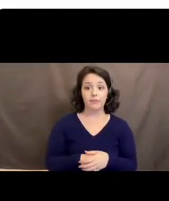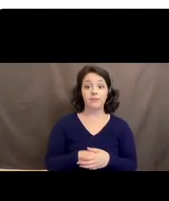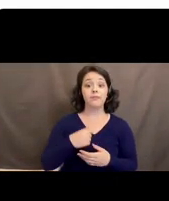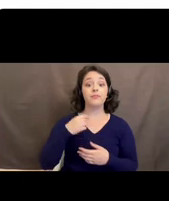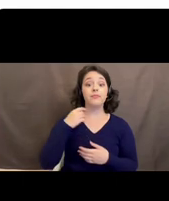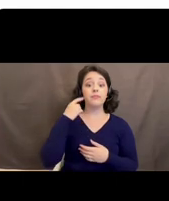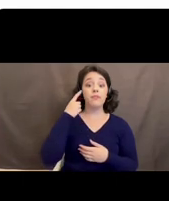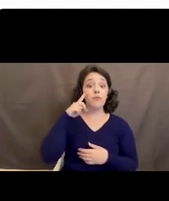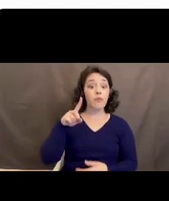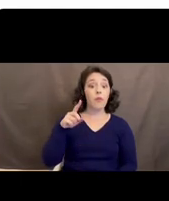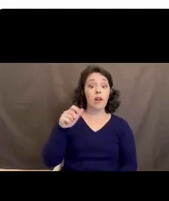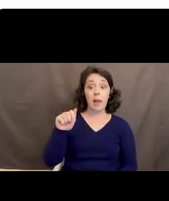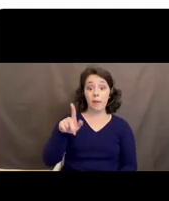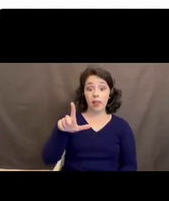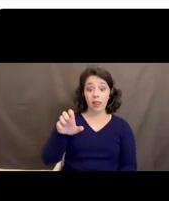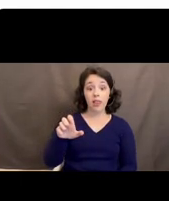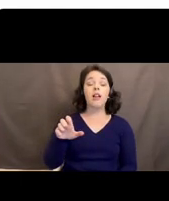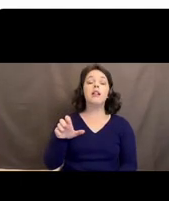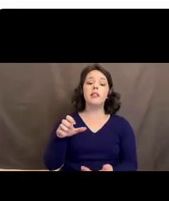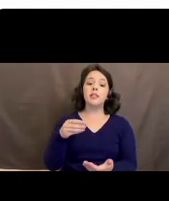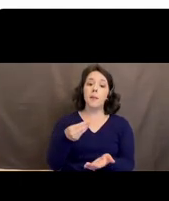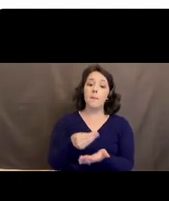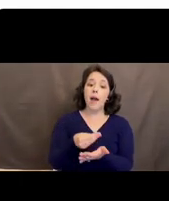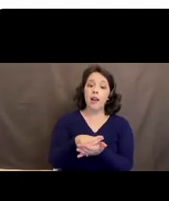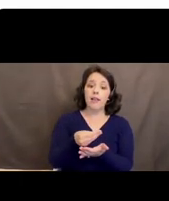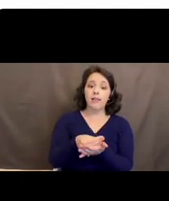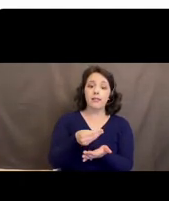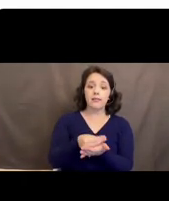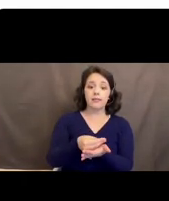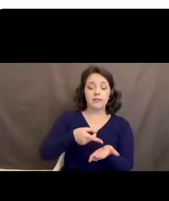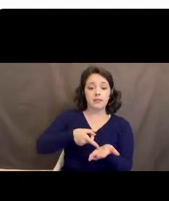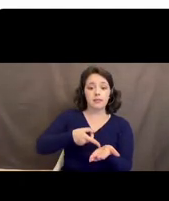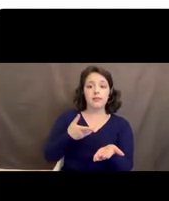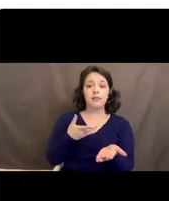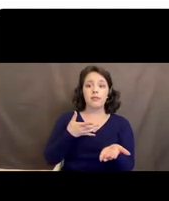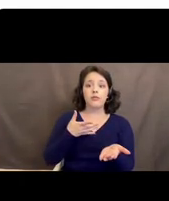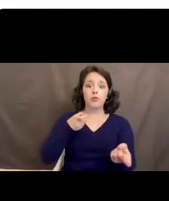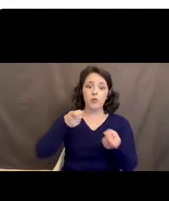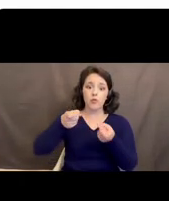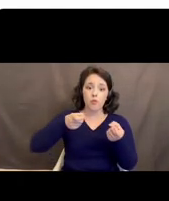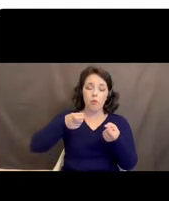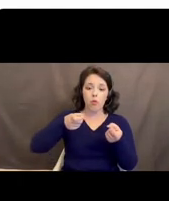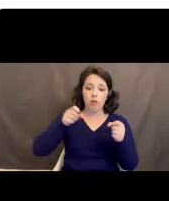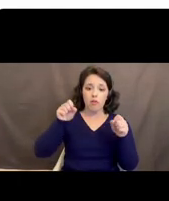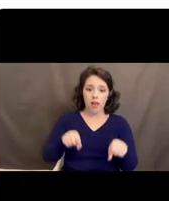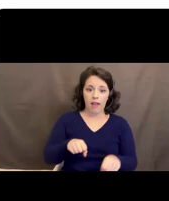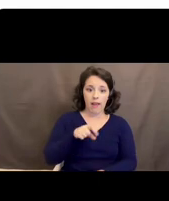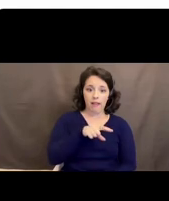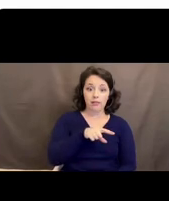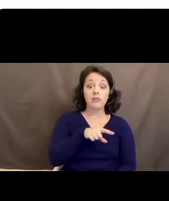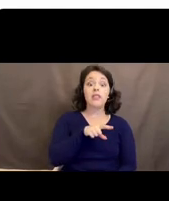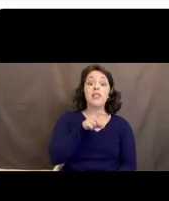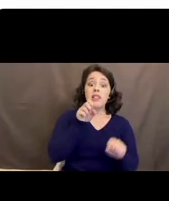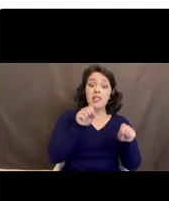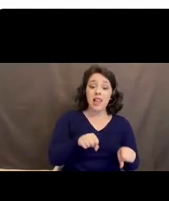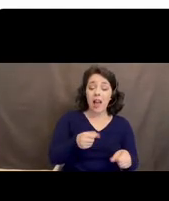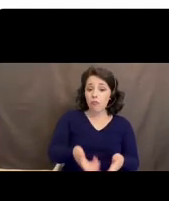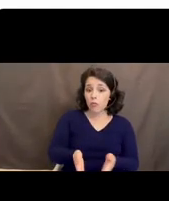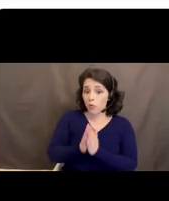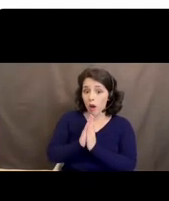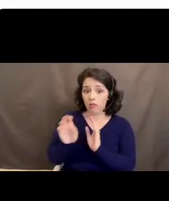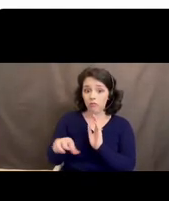management. And please know that an ABLE account owner can ask others who they trust